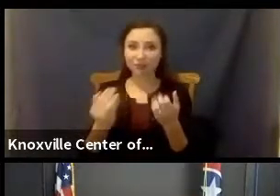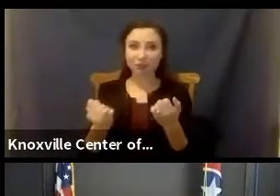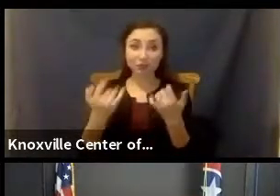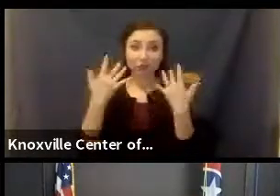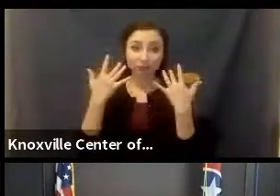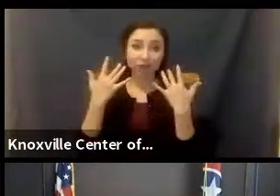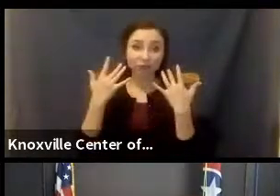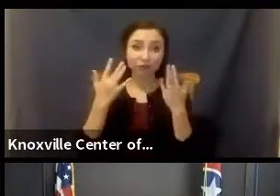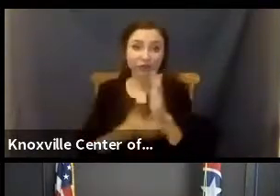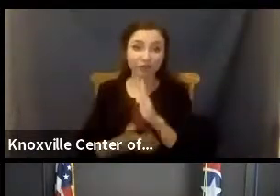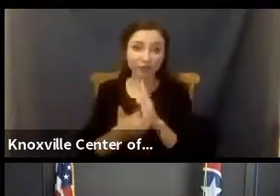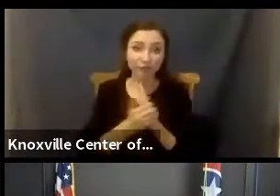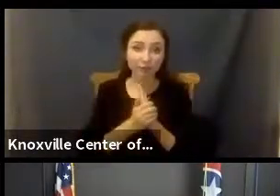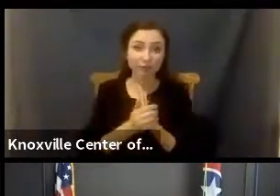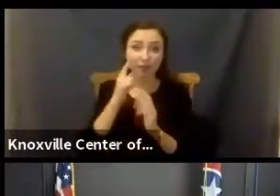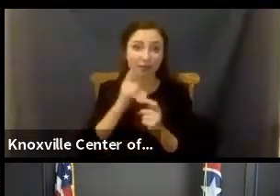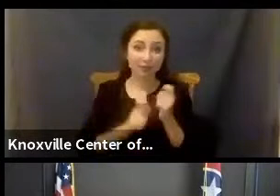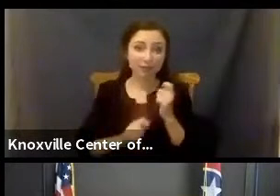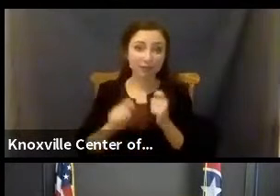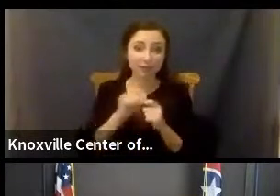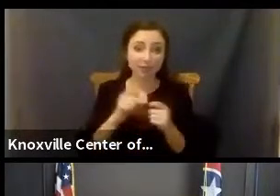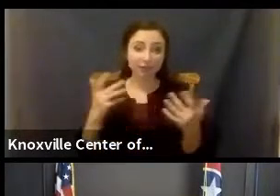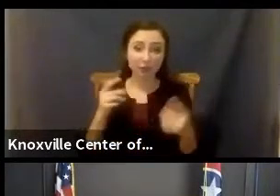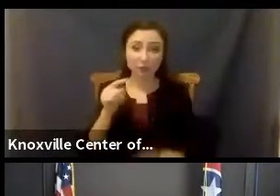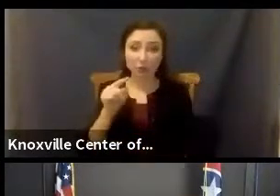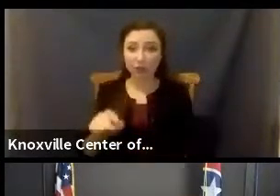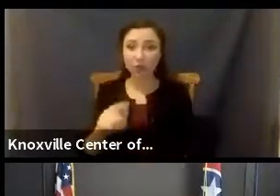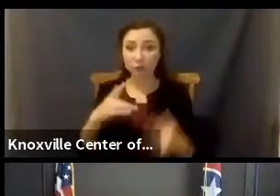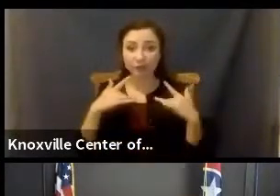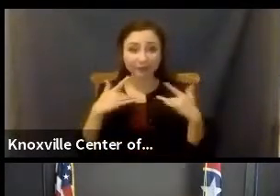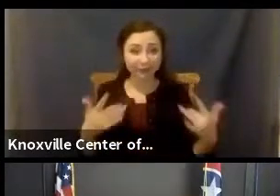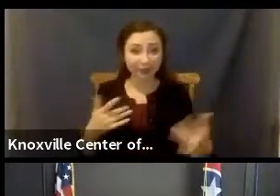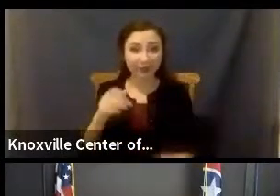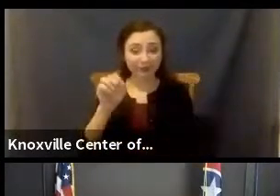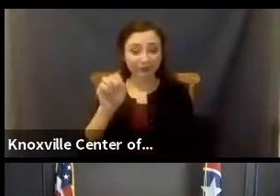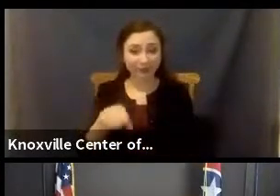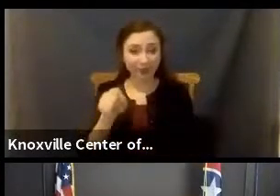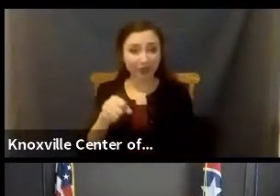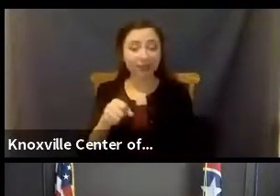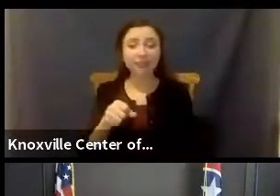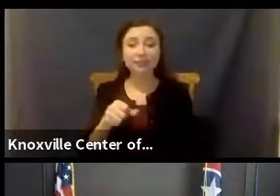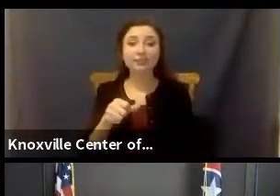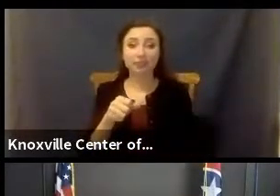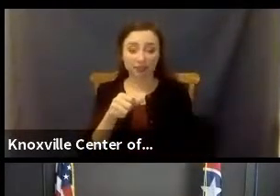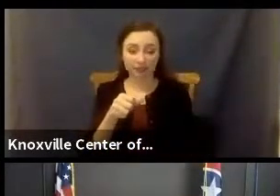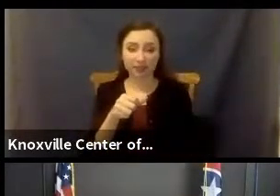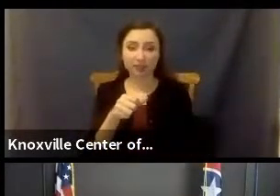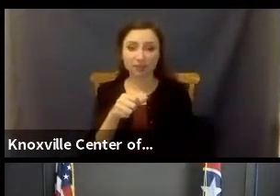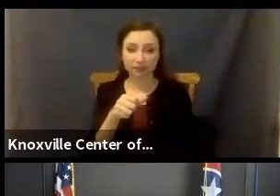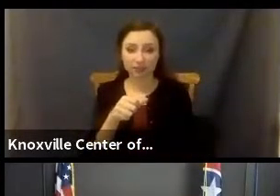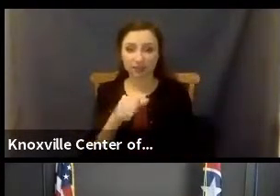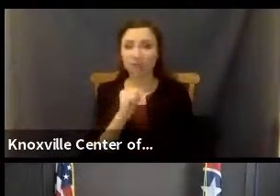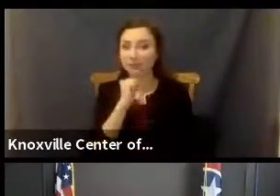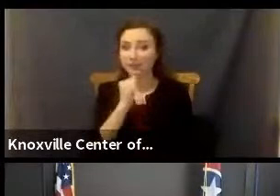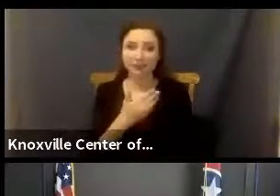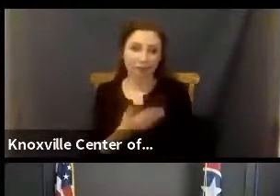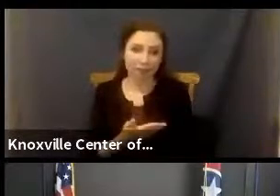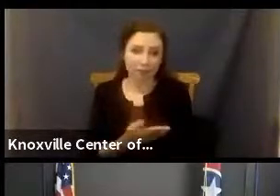because I think it's exactly what you intend, but it doesn't, it's not